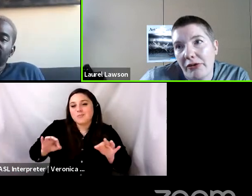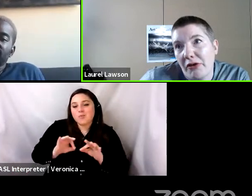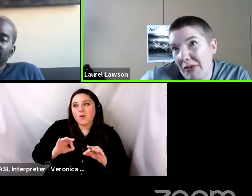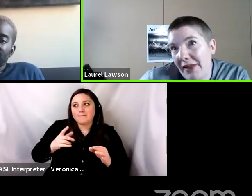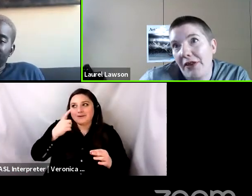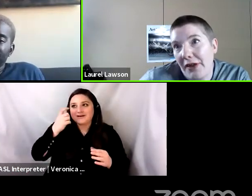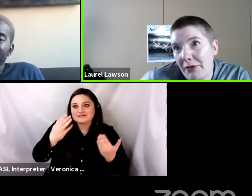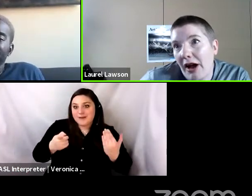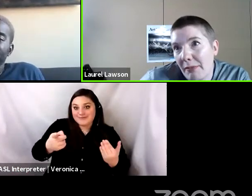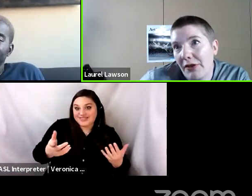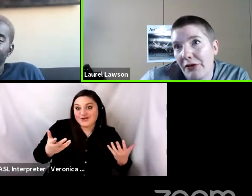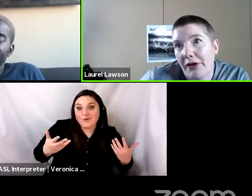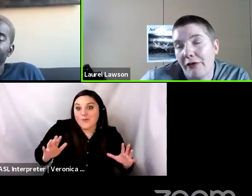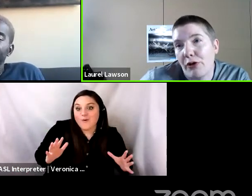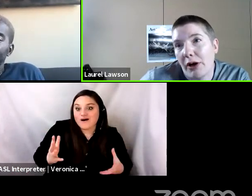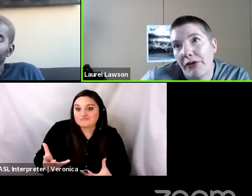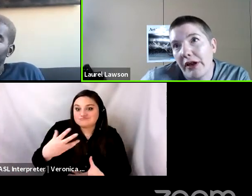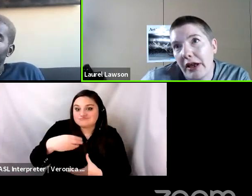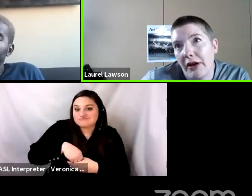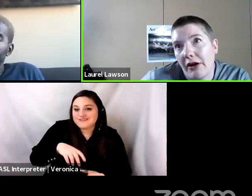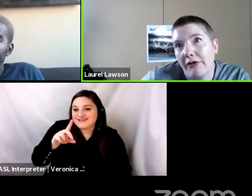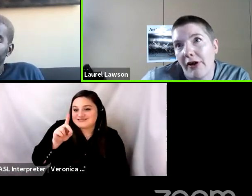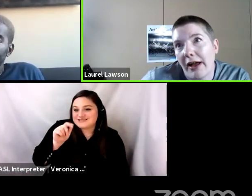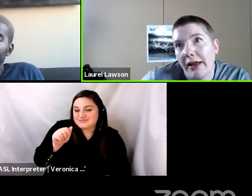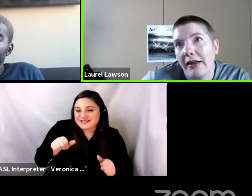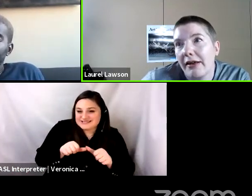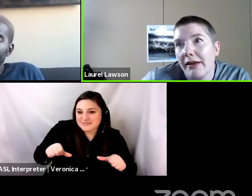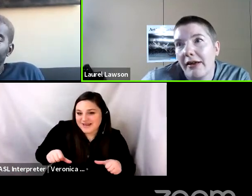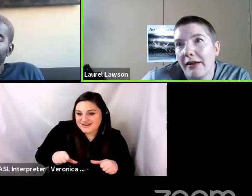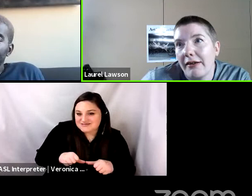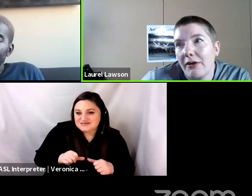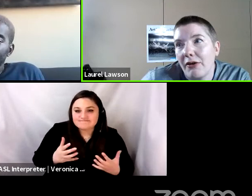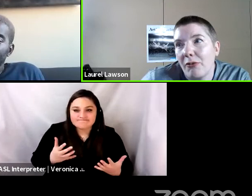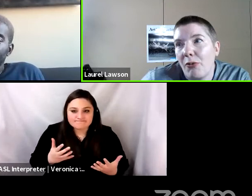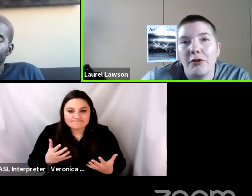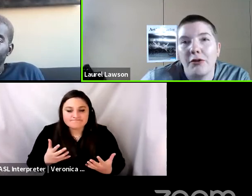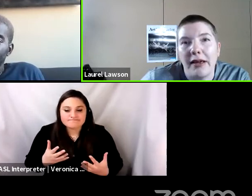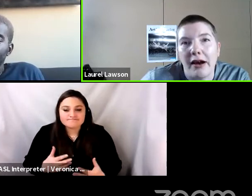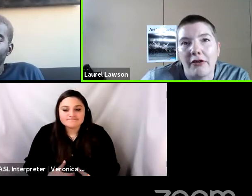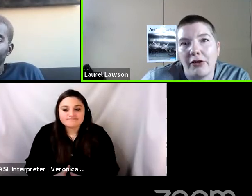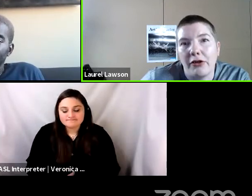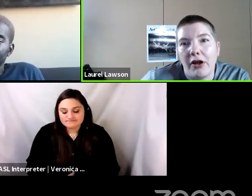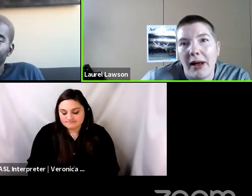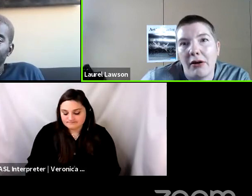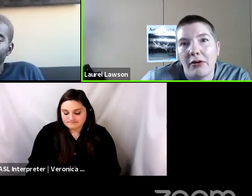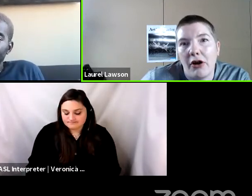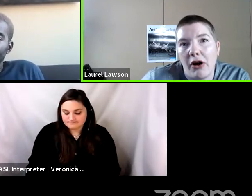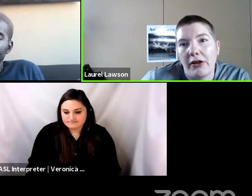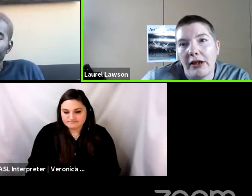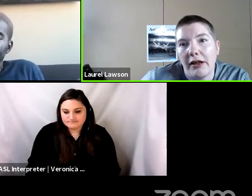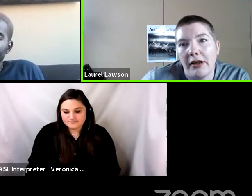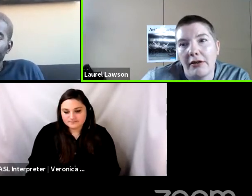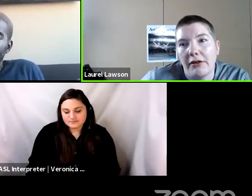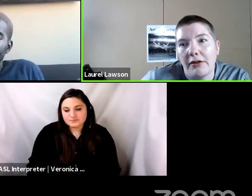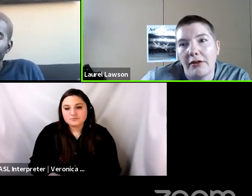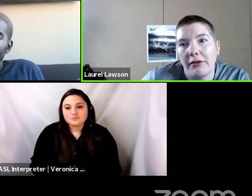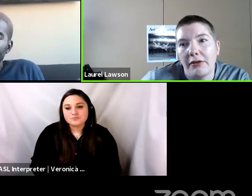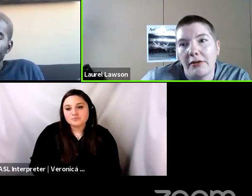I also, at the same time, and this is kind of what I was thinking of, I want to be careful about